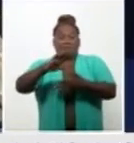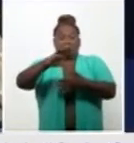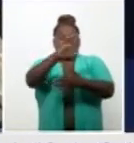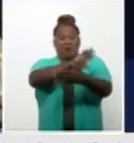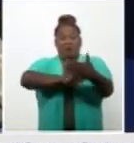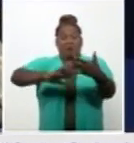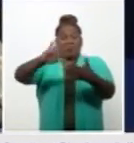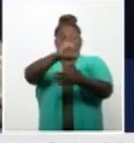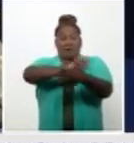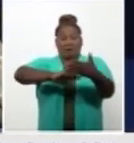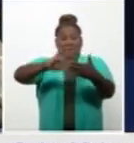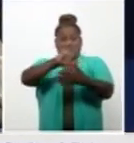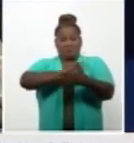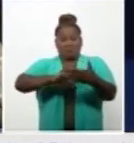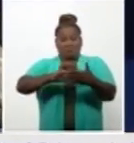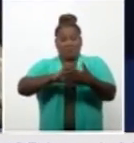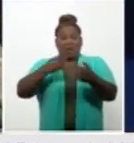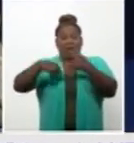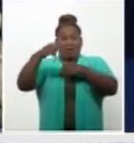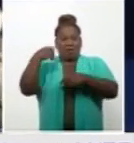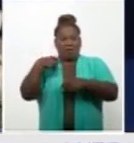The region already reports